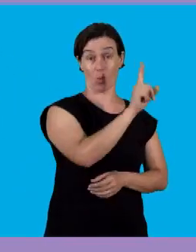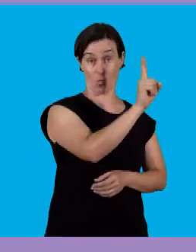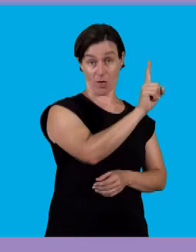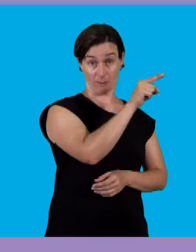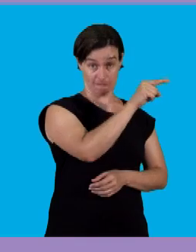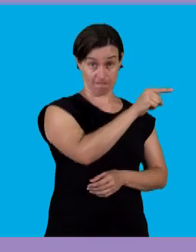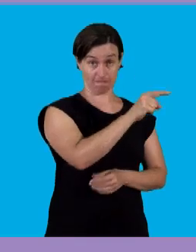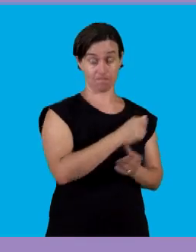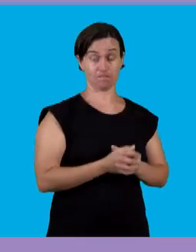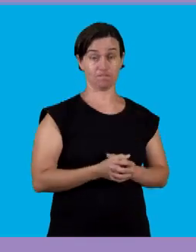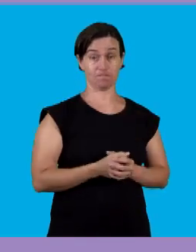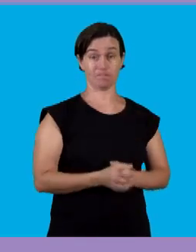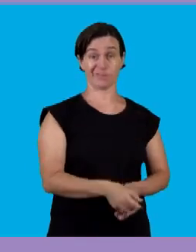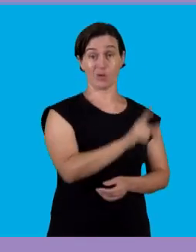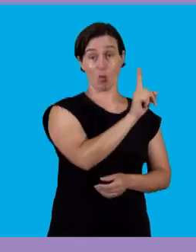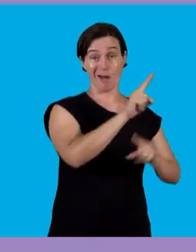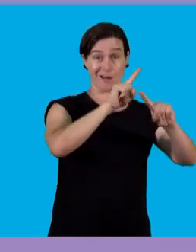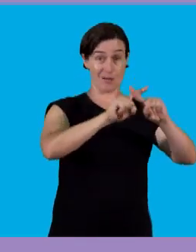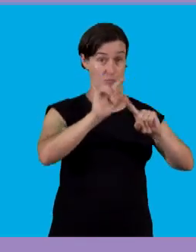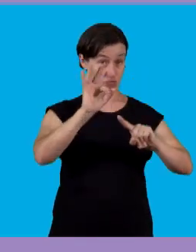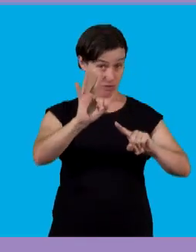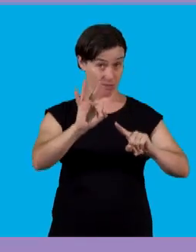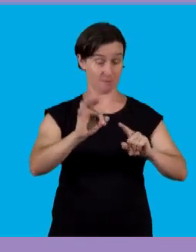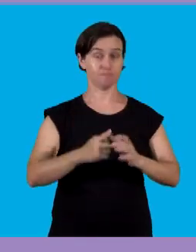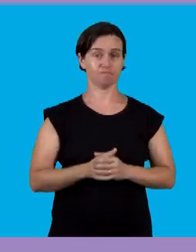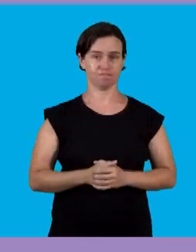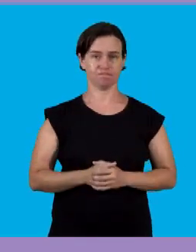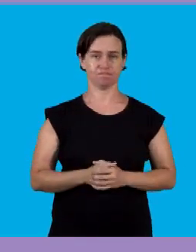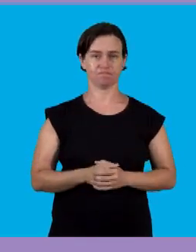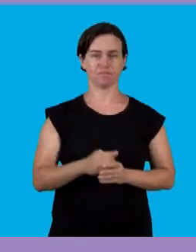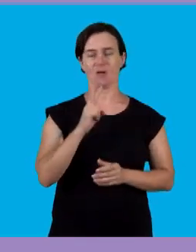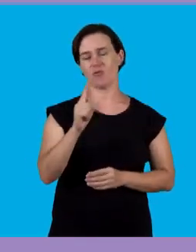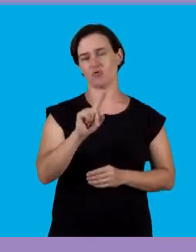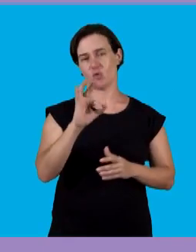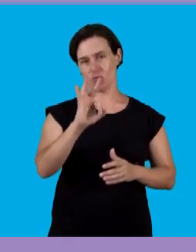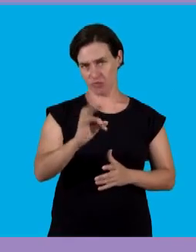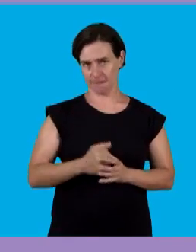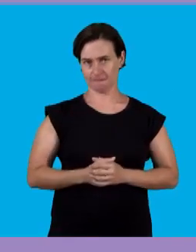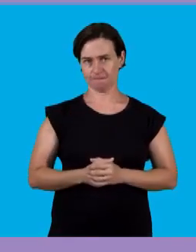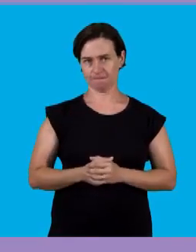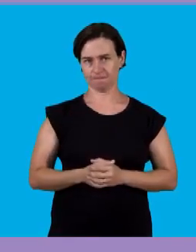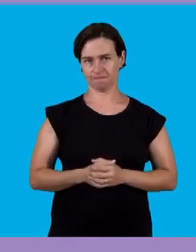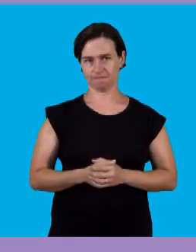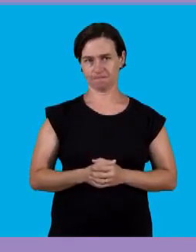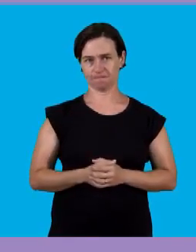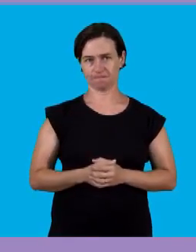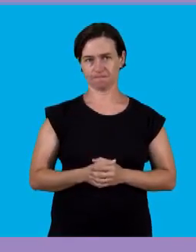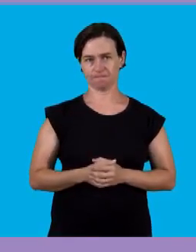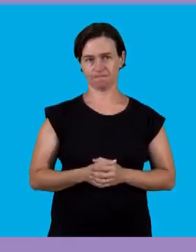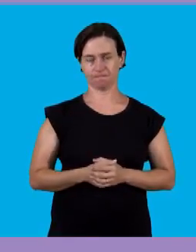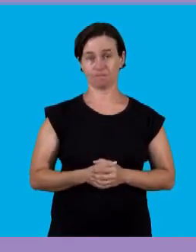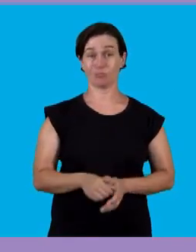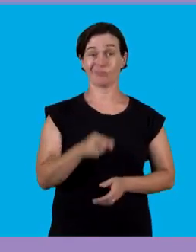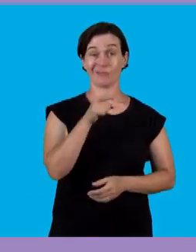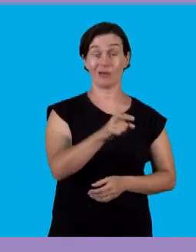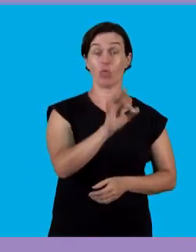there is the 1. So we are going to say 1 multiplied by 3. That, of course, will give us a 3. And from